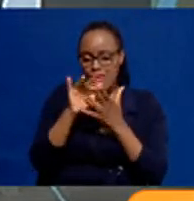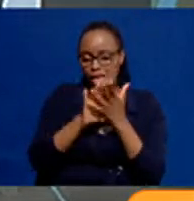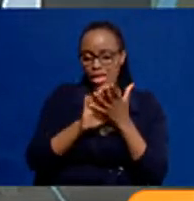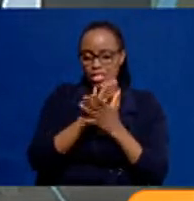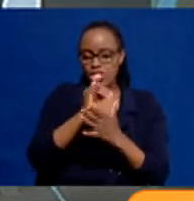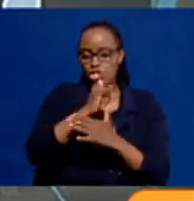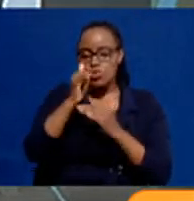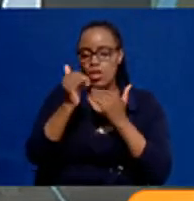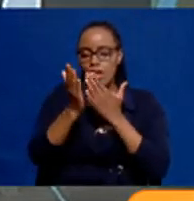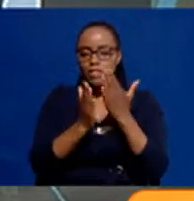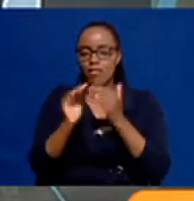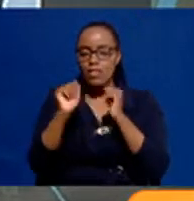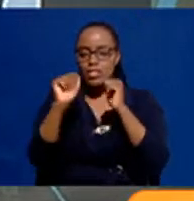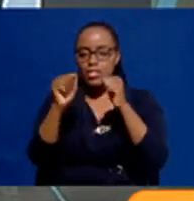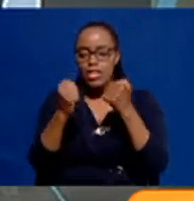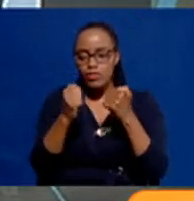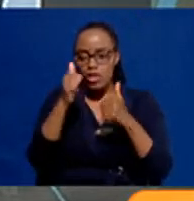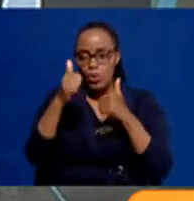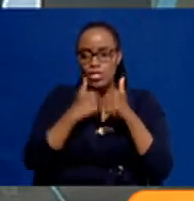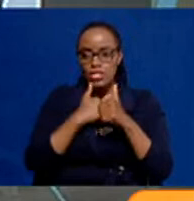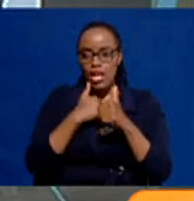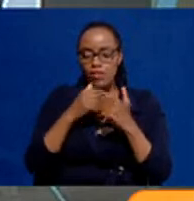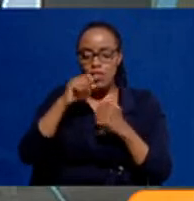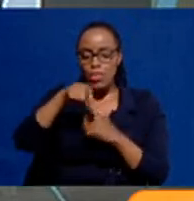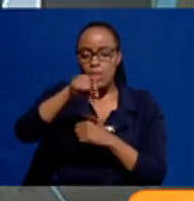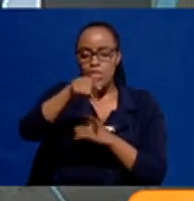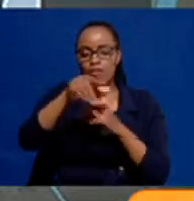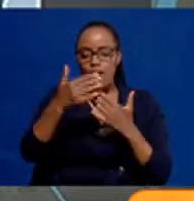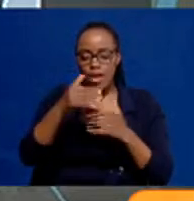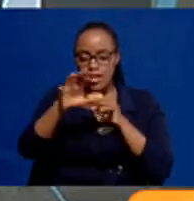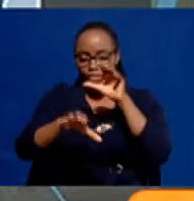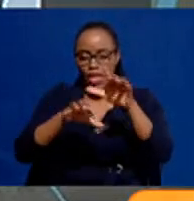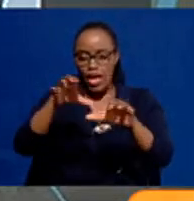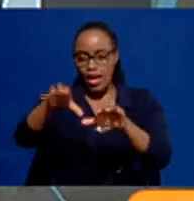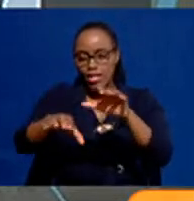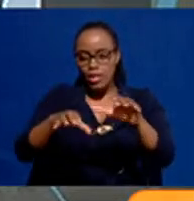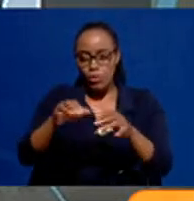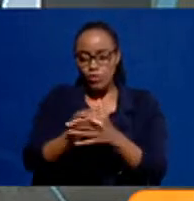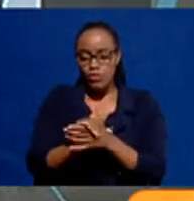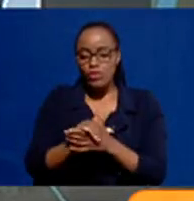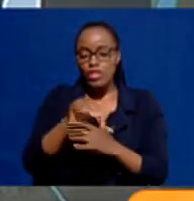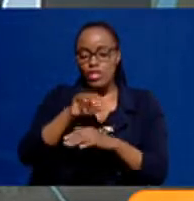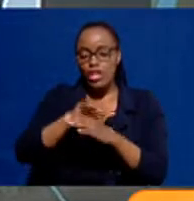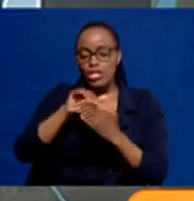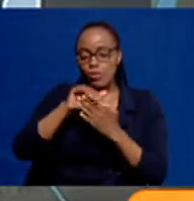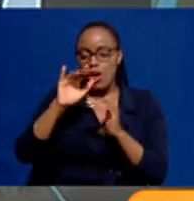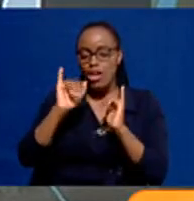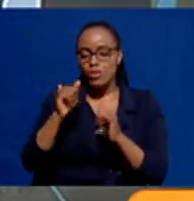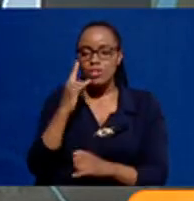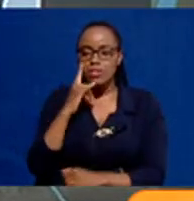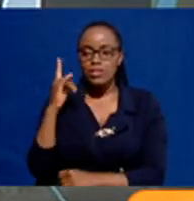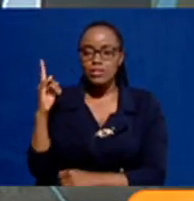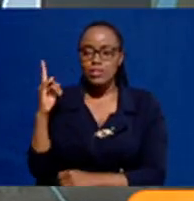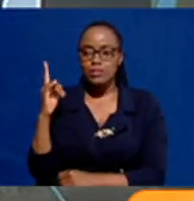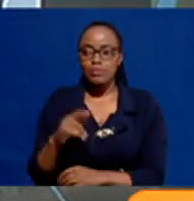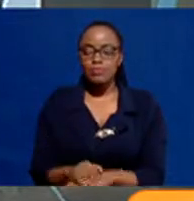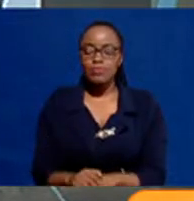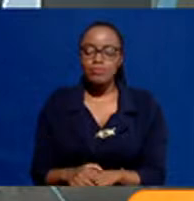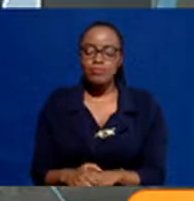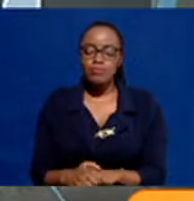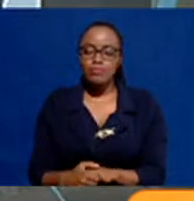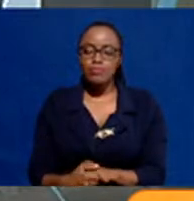services as a safety net against crop or livestock losses. We'll get more from our very own Dennis Otieno on this